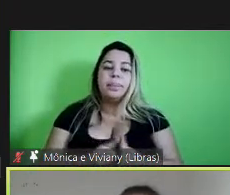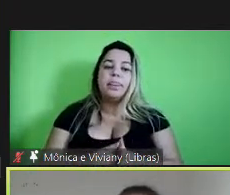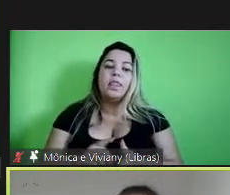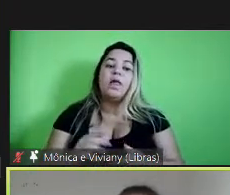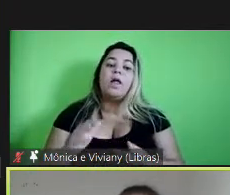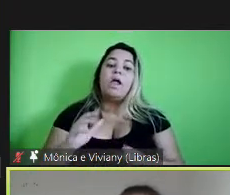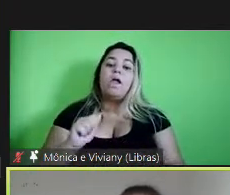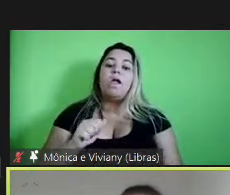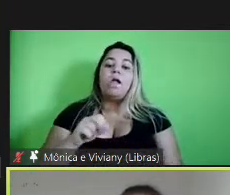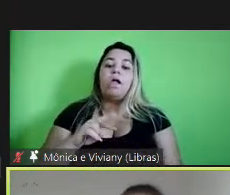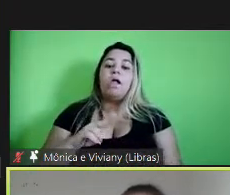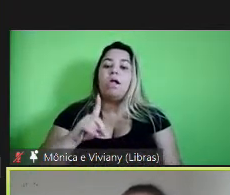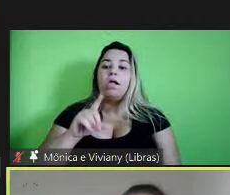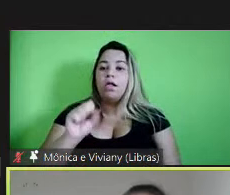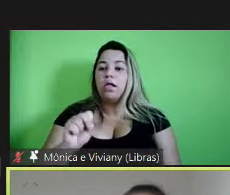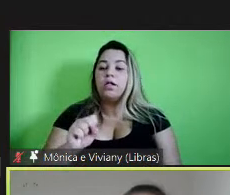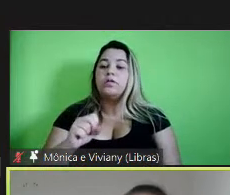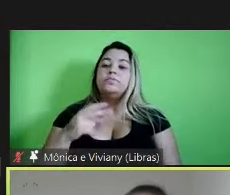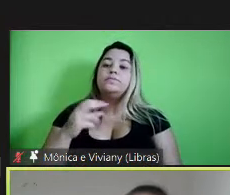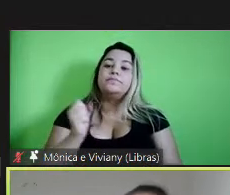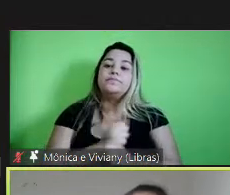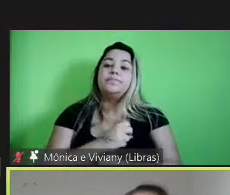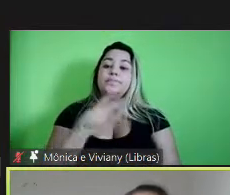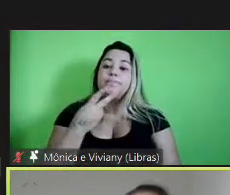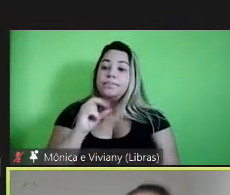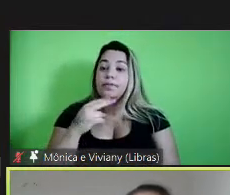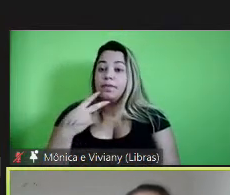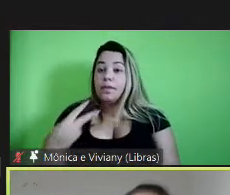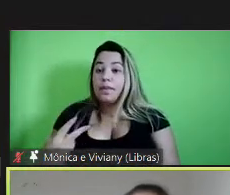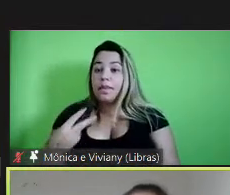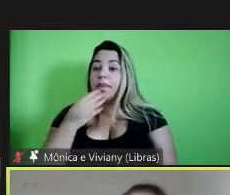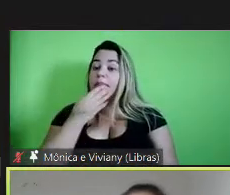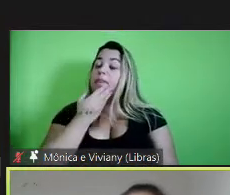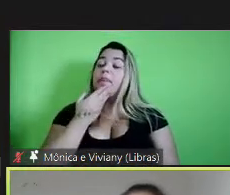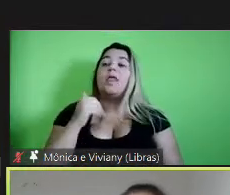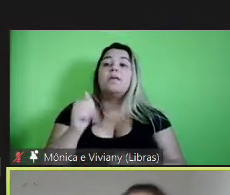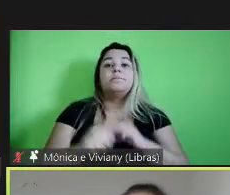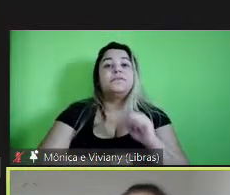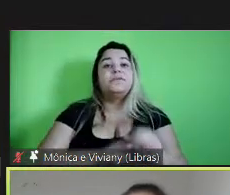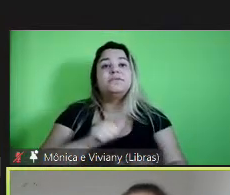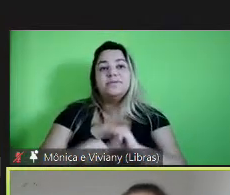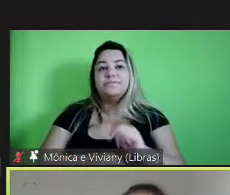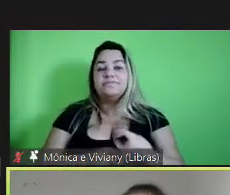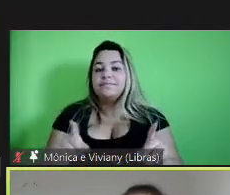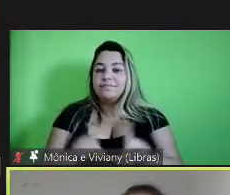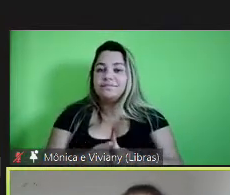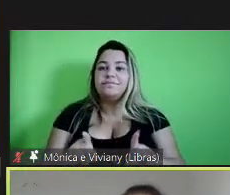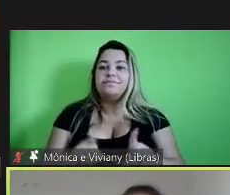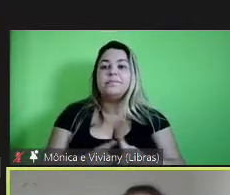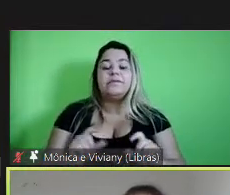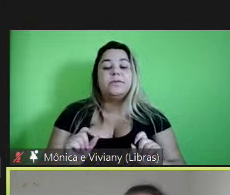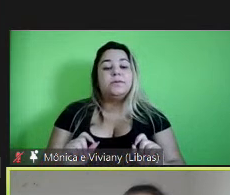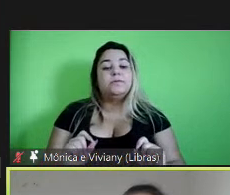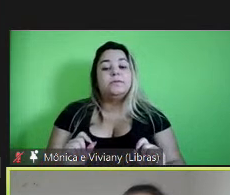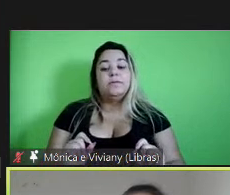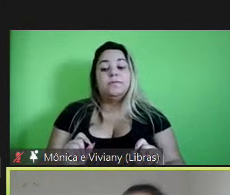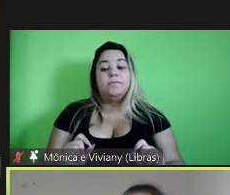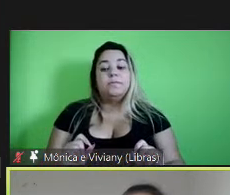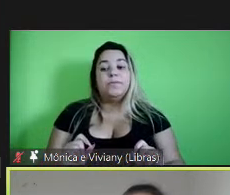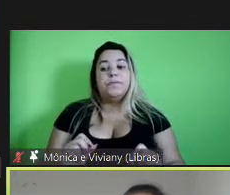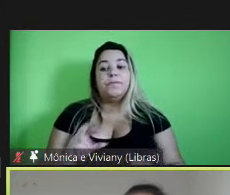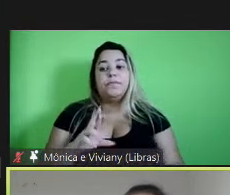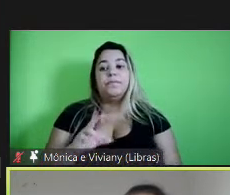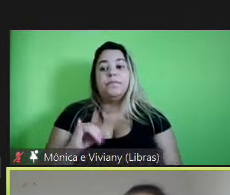the beginning of these activities went for the year of 2022, considering this change in the